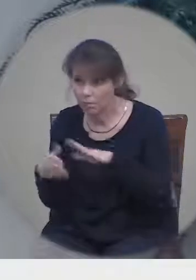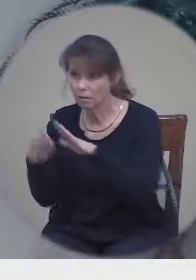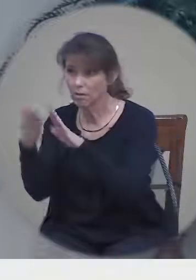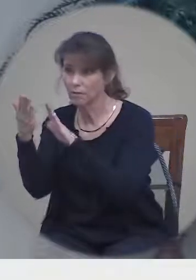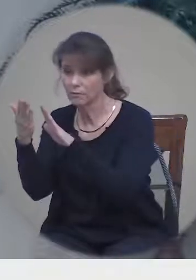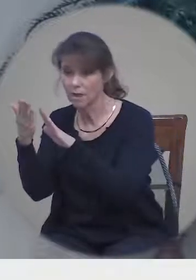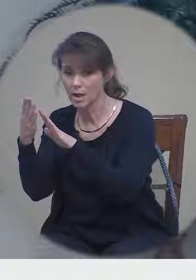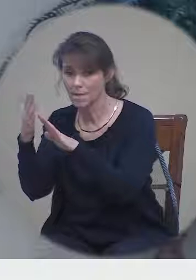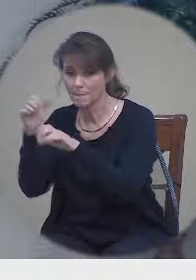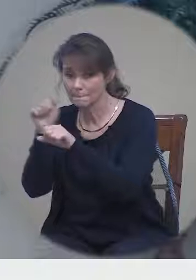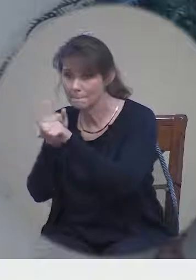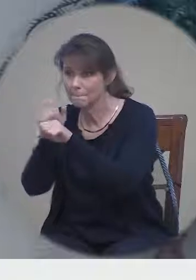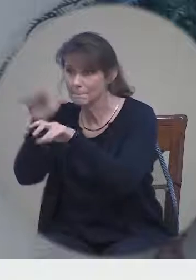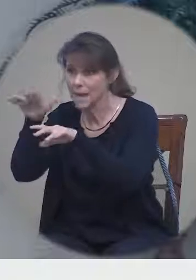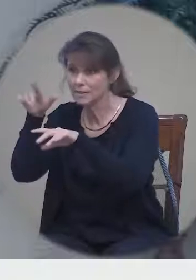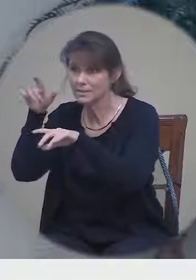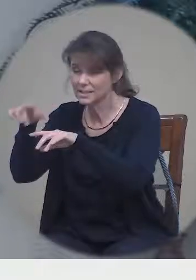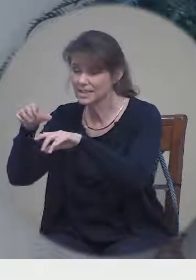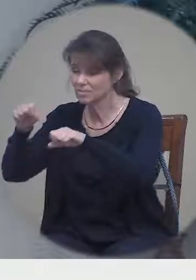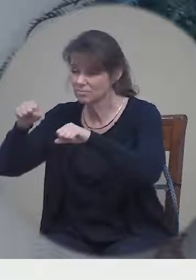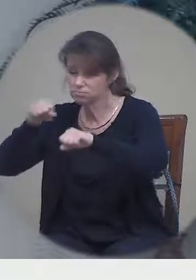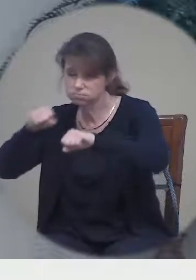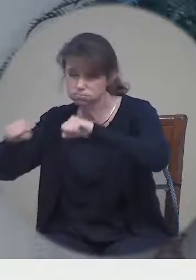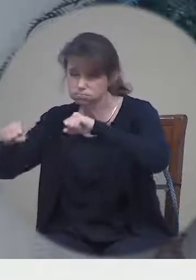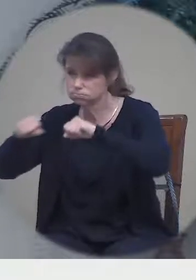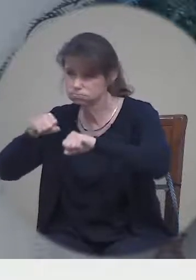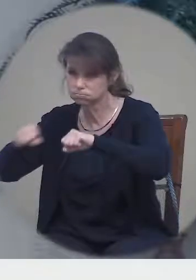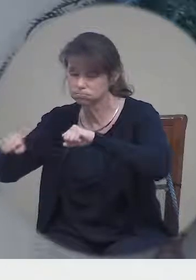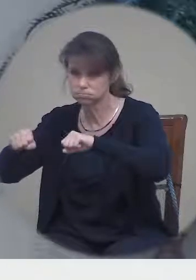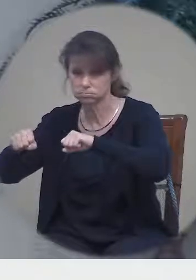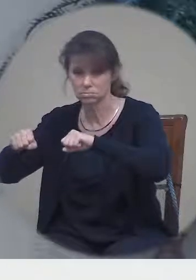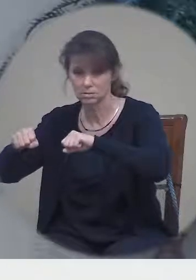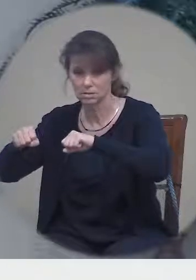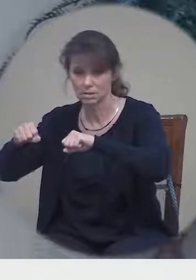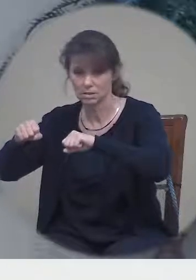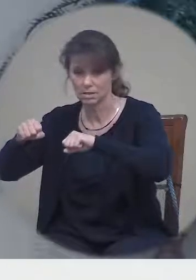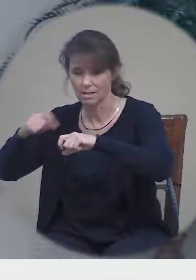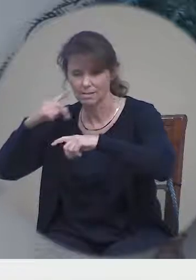quaked and loud and thunderous,